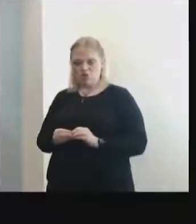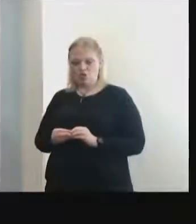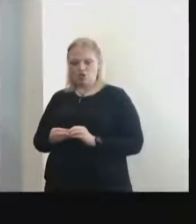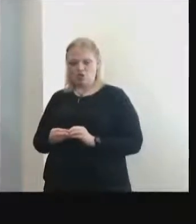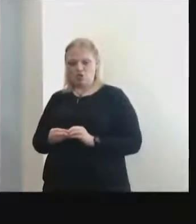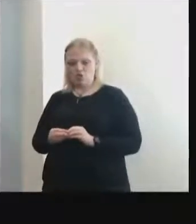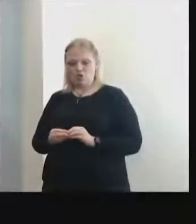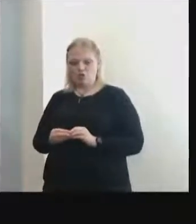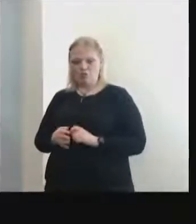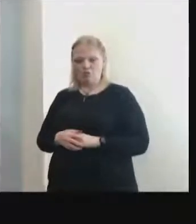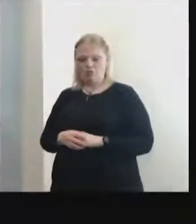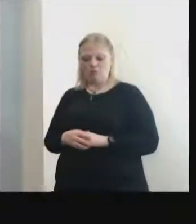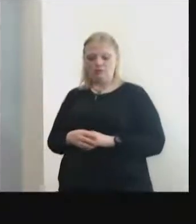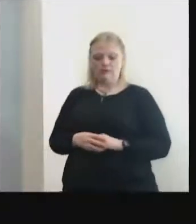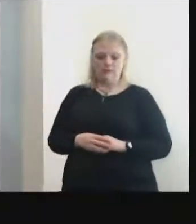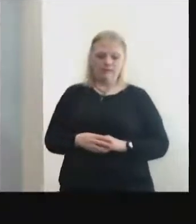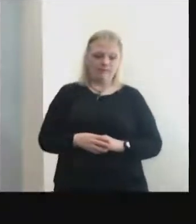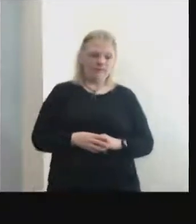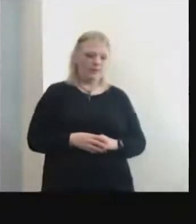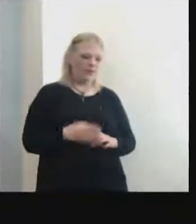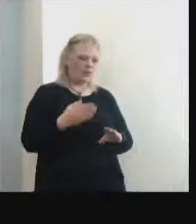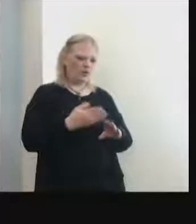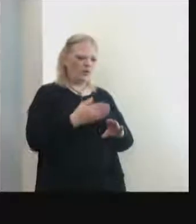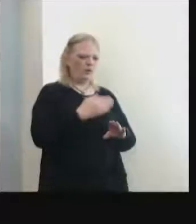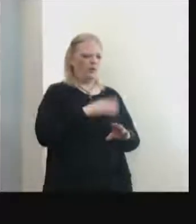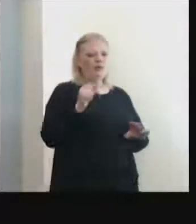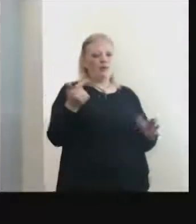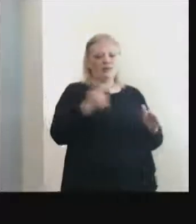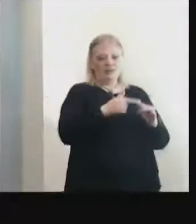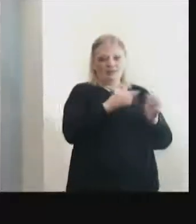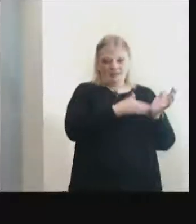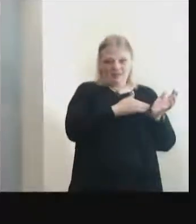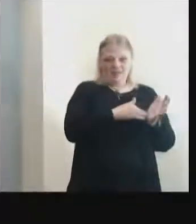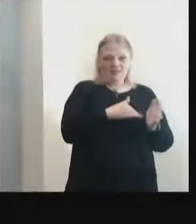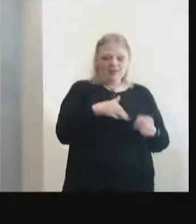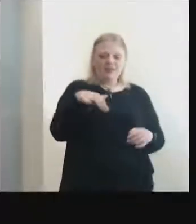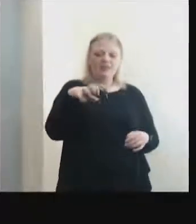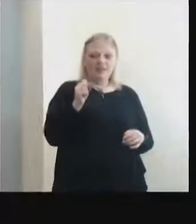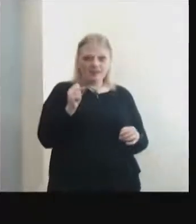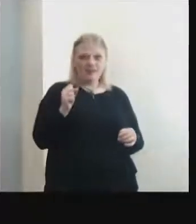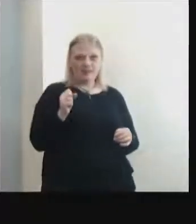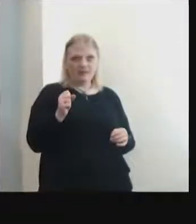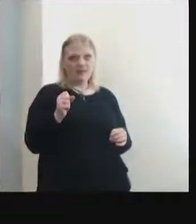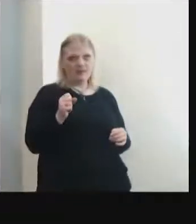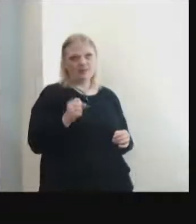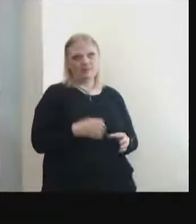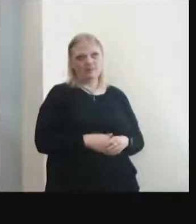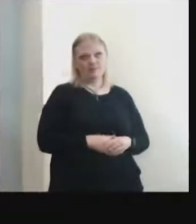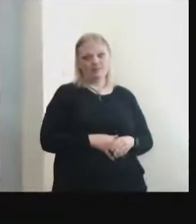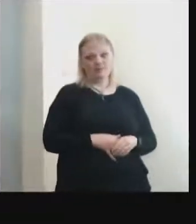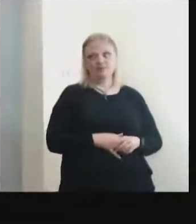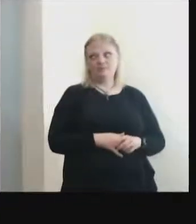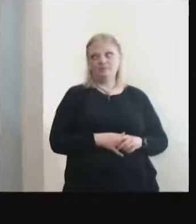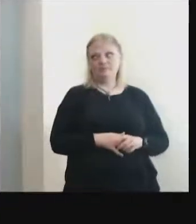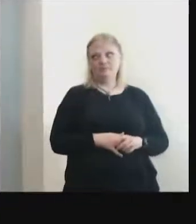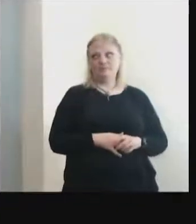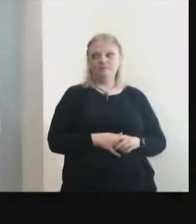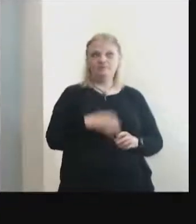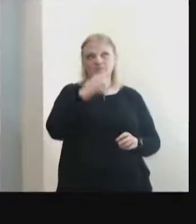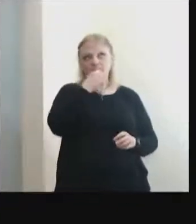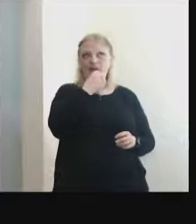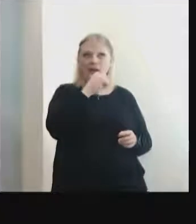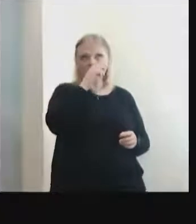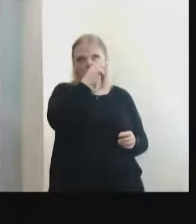in the briefing? Before I turn over to Dr. Burstein, yes, that is a distinct, it's more than a